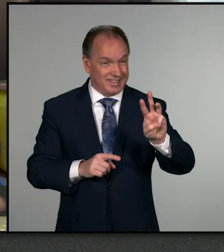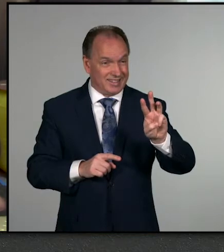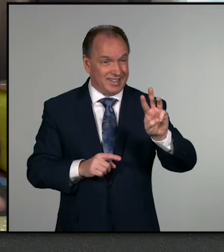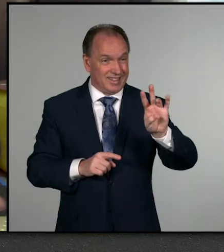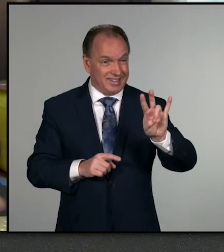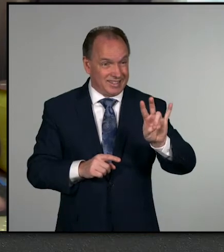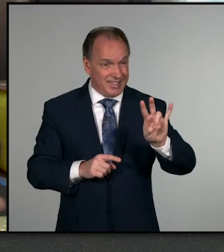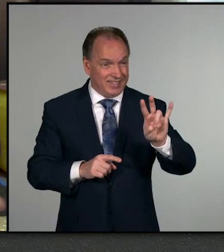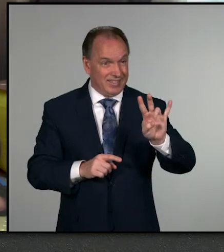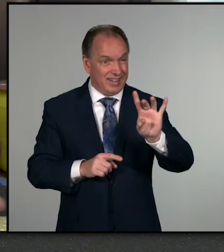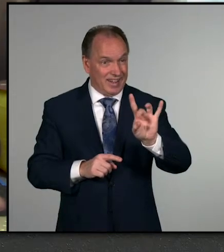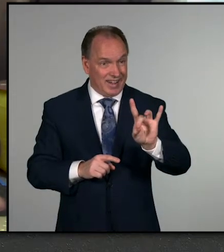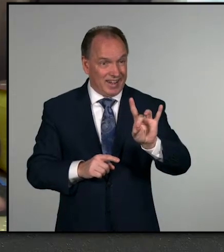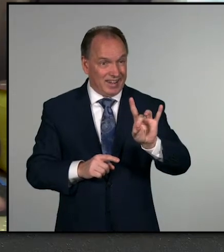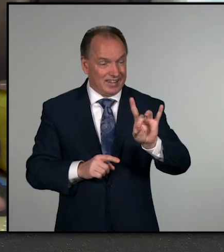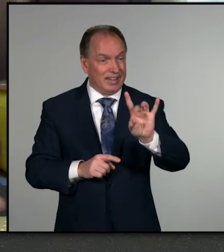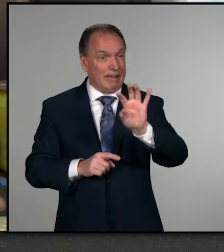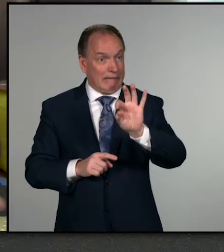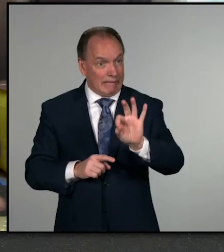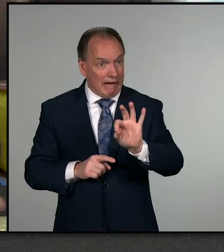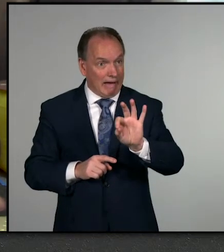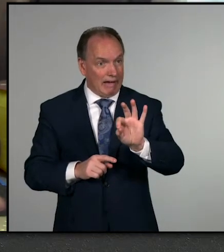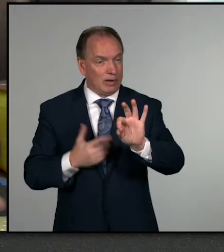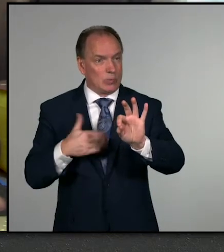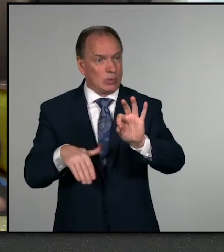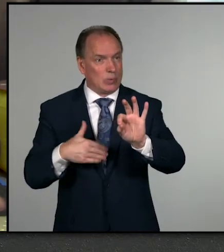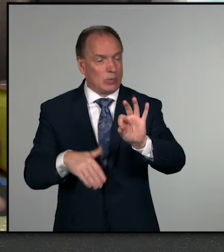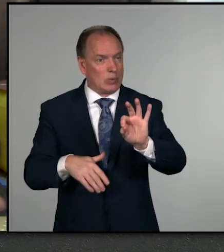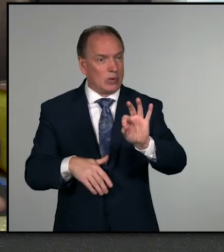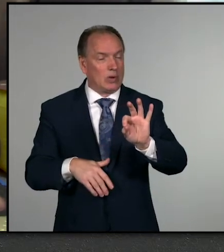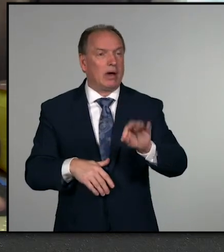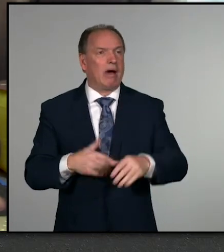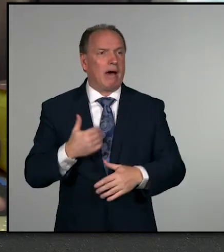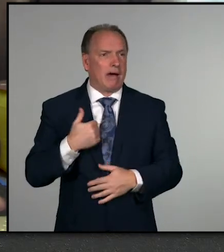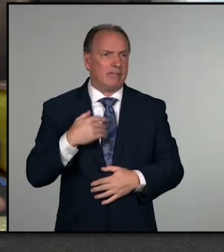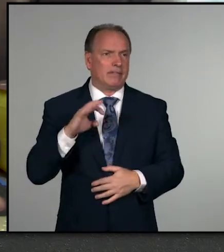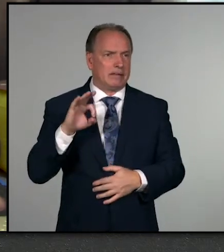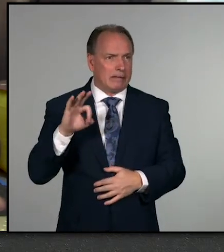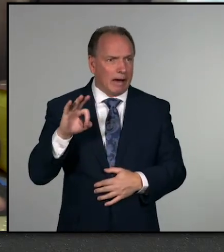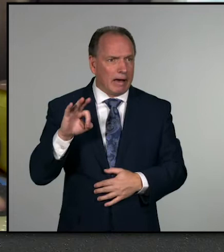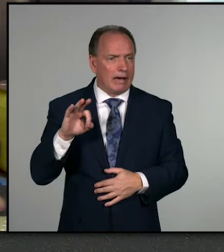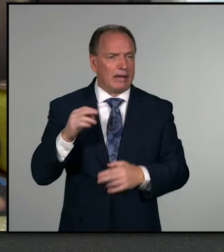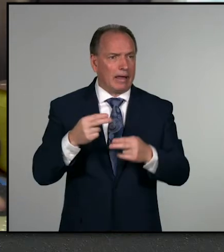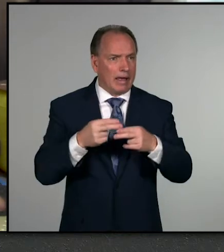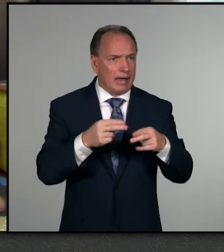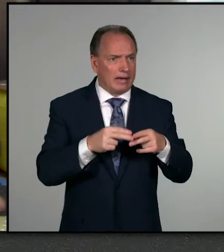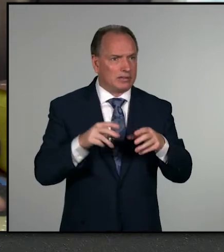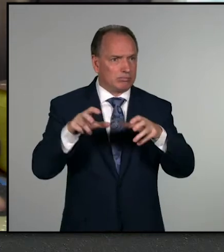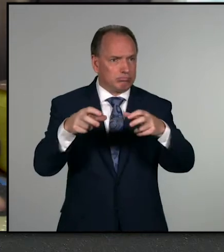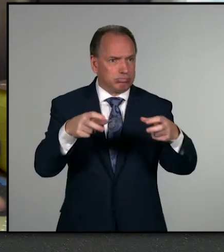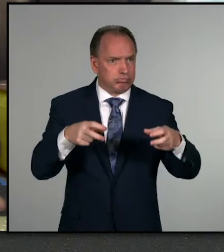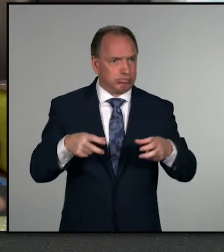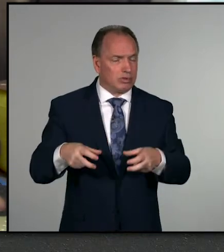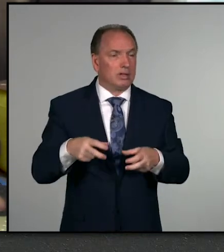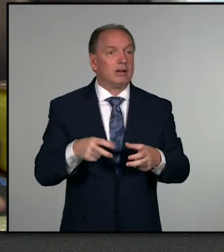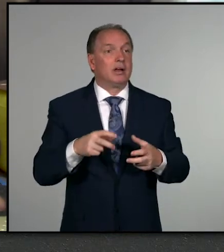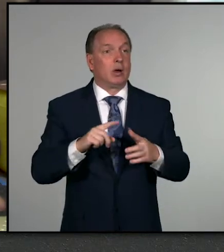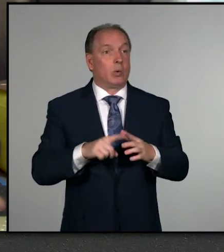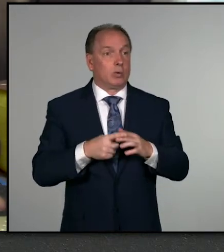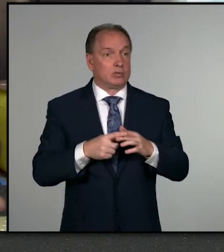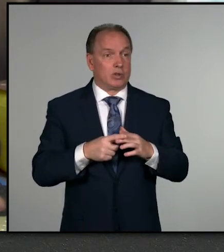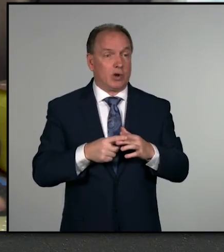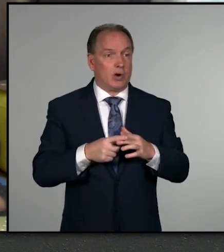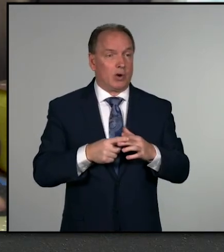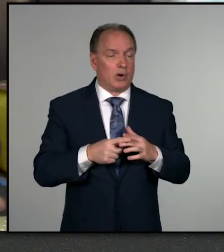6, 7, 8, 9. I have 9 eggshells and I'm actually going to